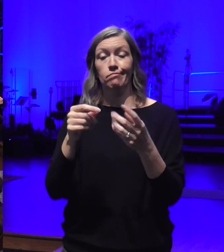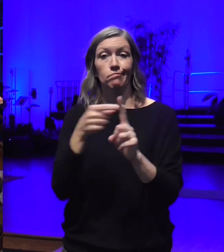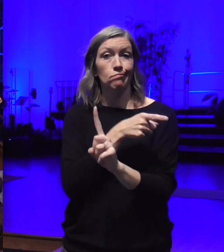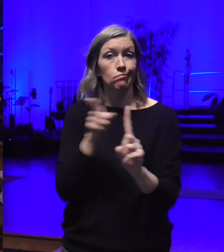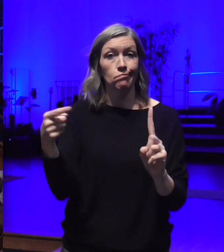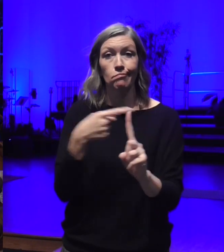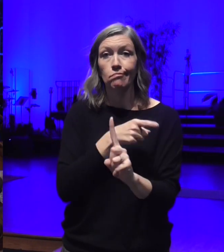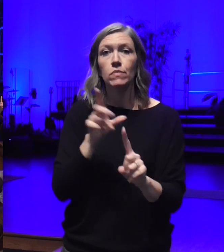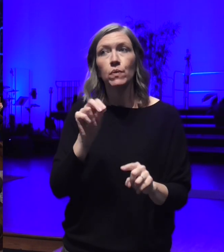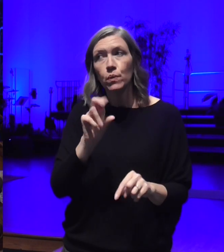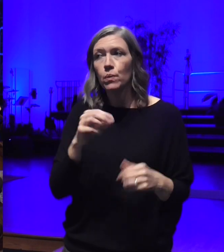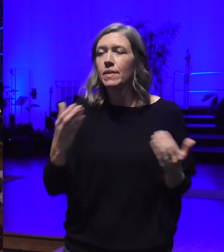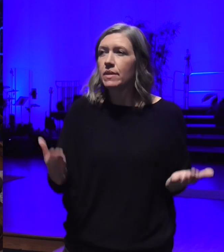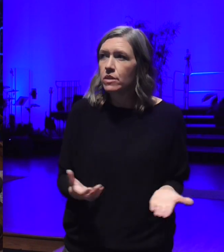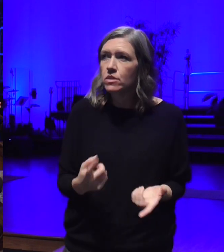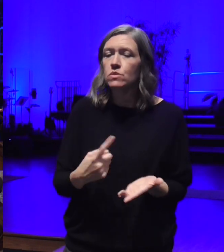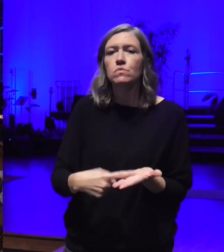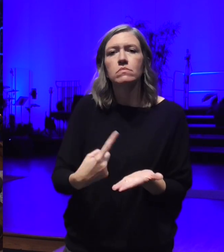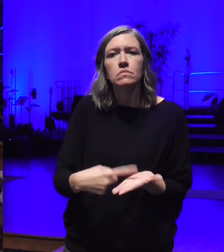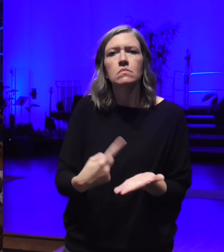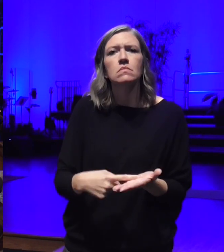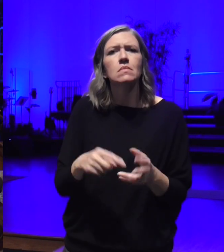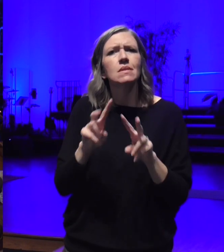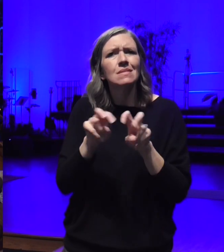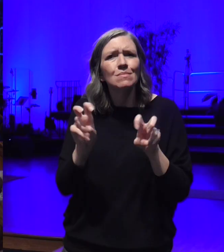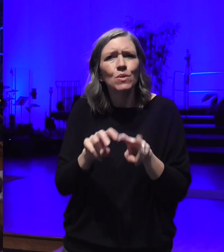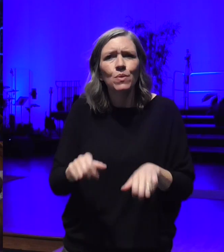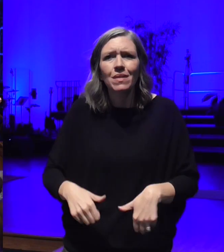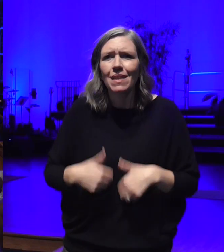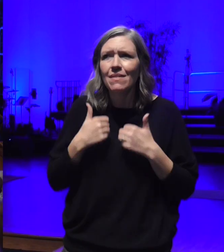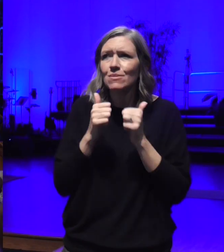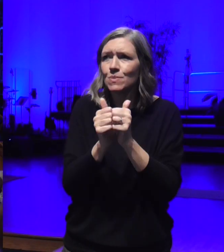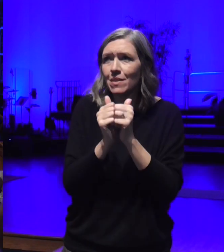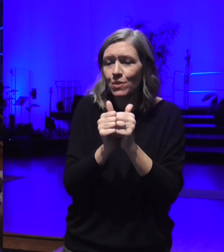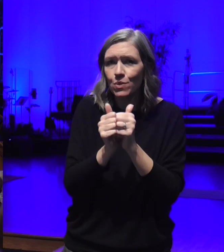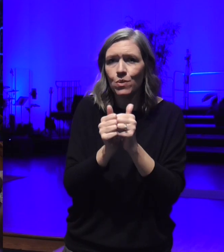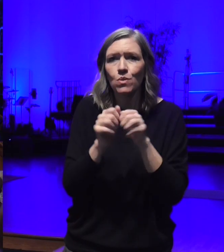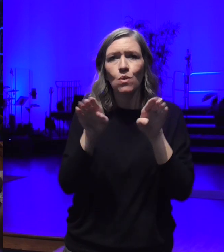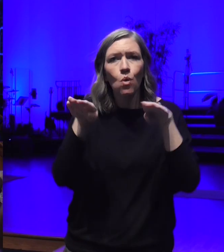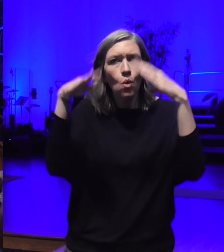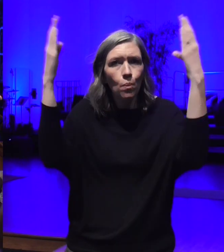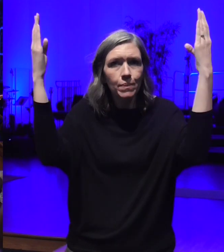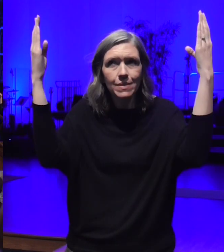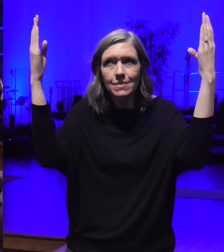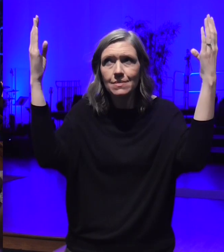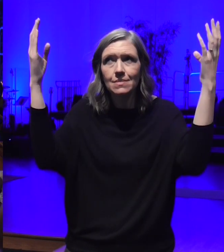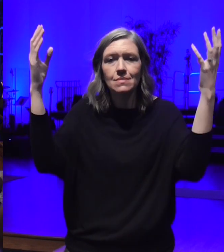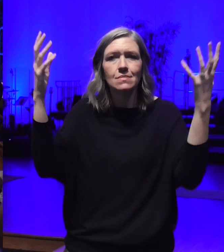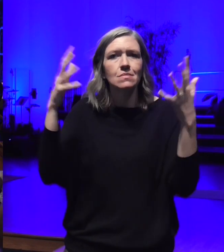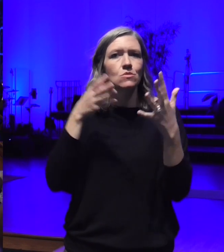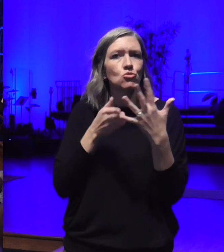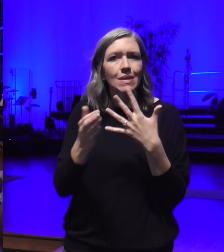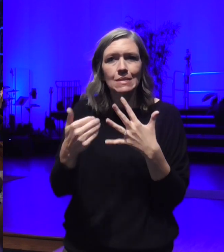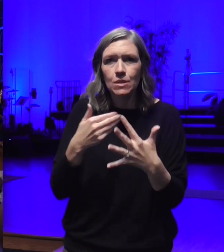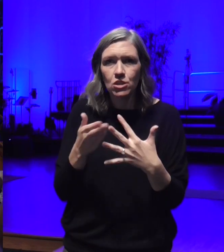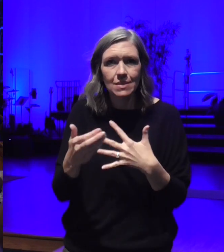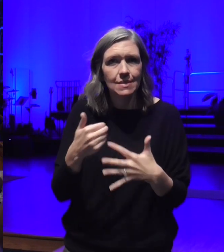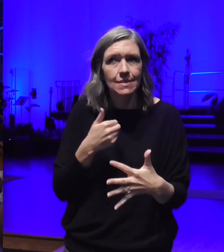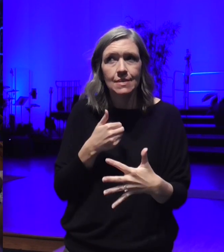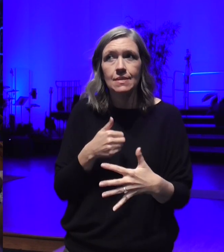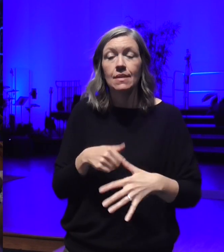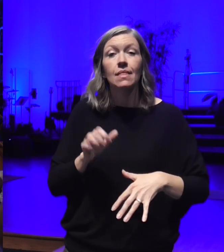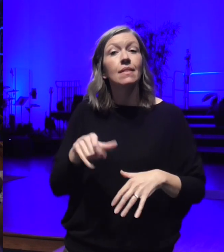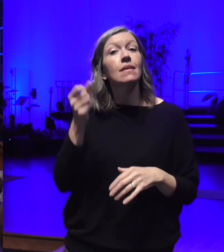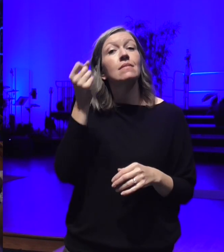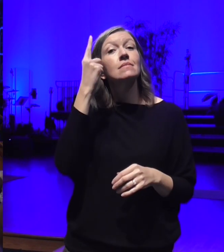life together and to live open at the top, transparent, That understanding that I gained from my dad's passing, I